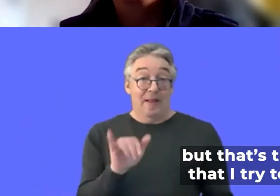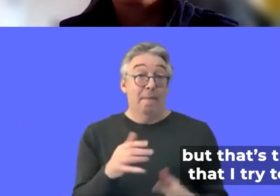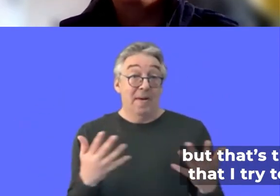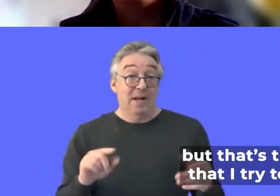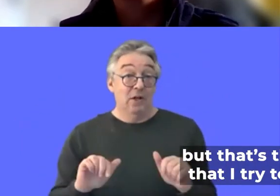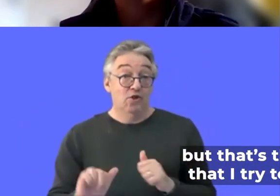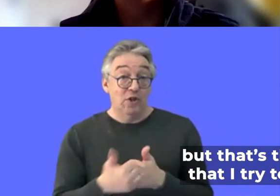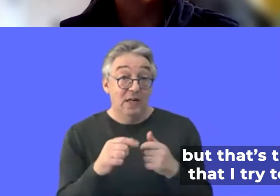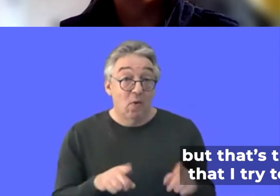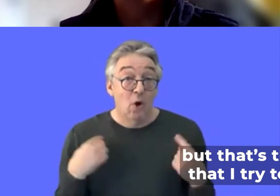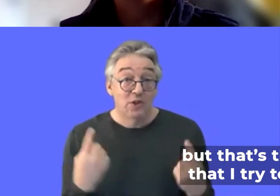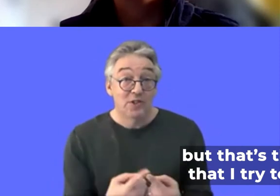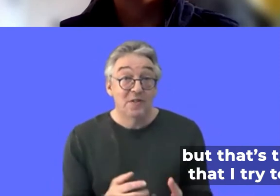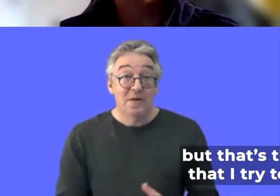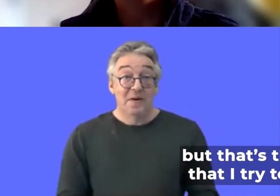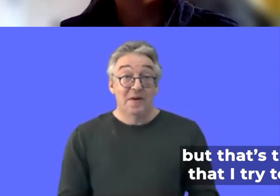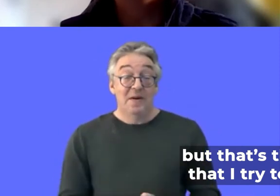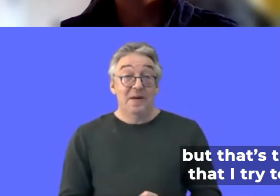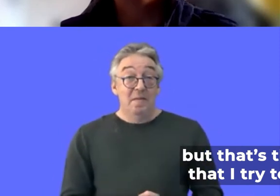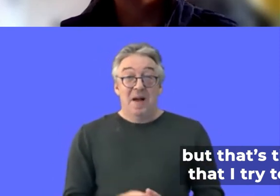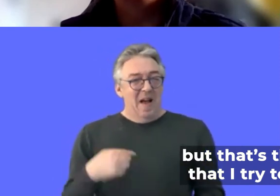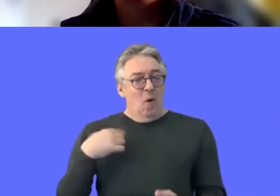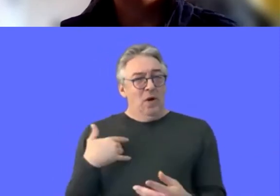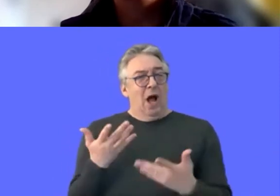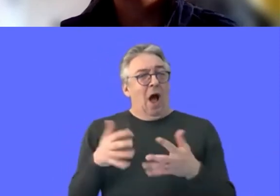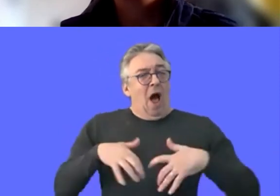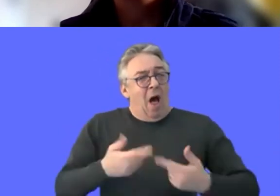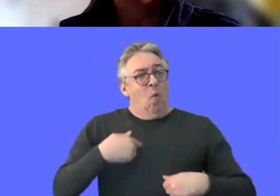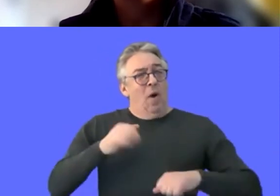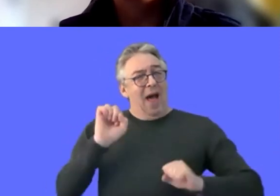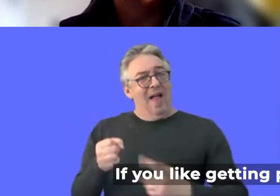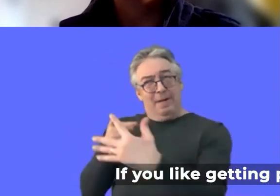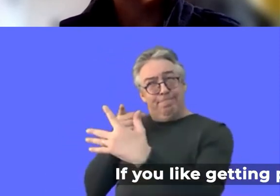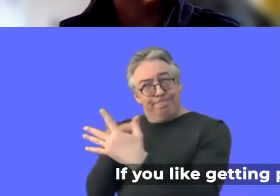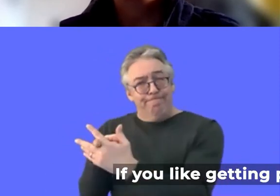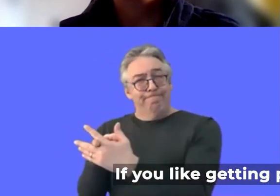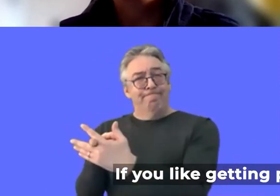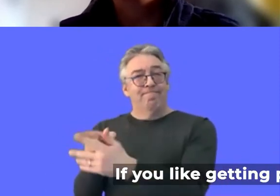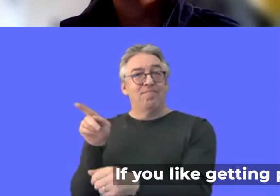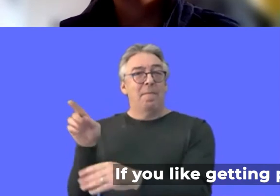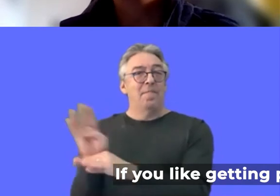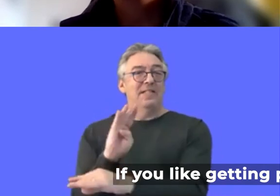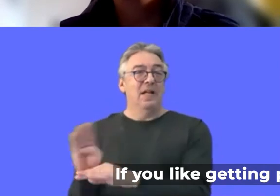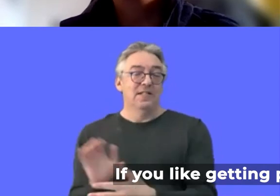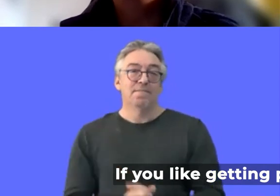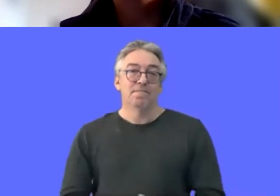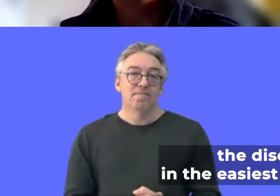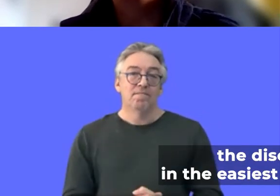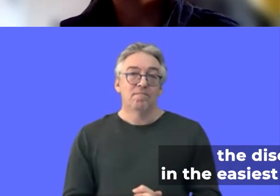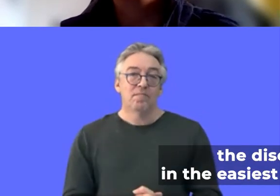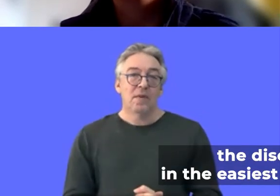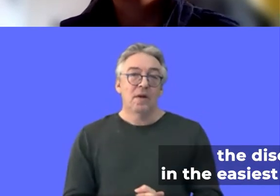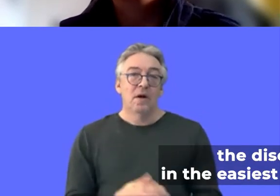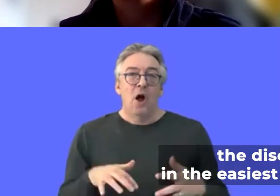but that's the element that I try to focus on. It's sort of, if you like, getting people hooked into